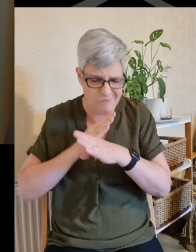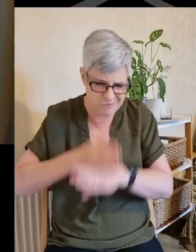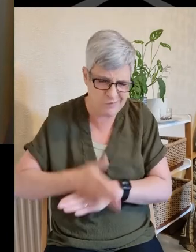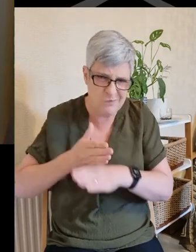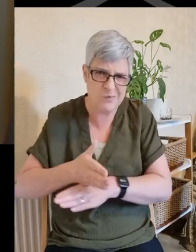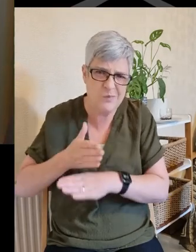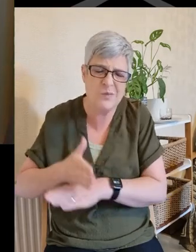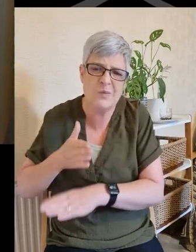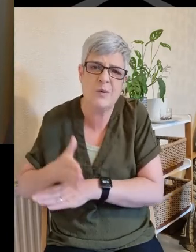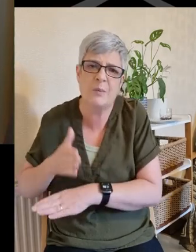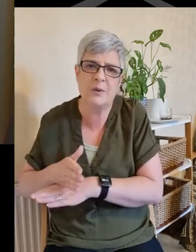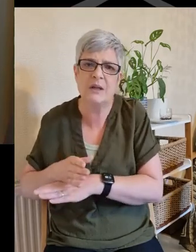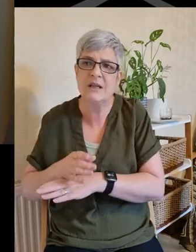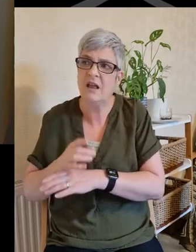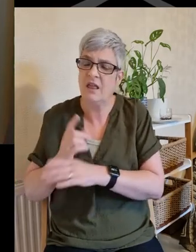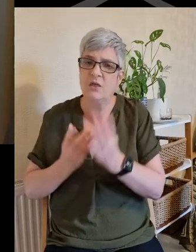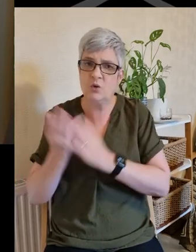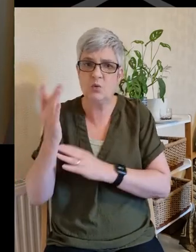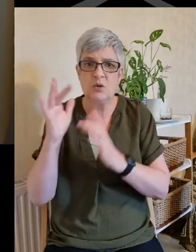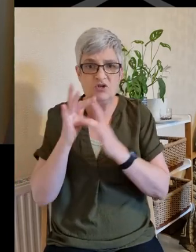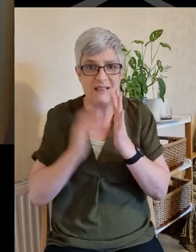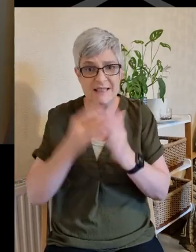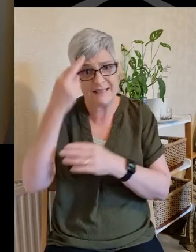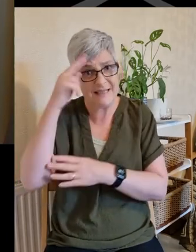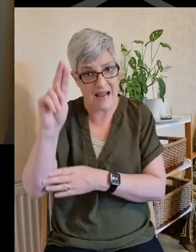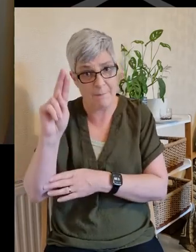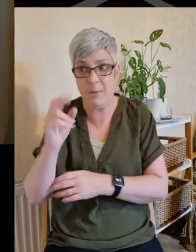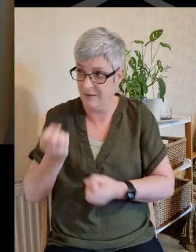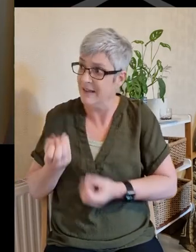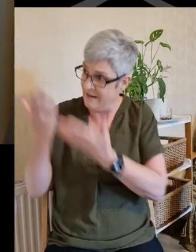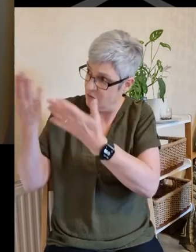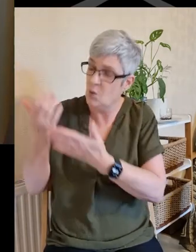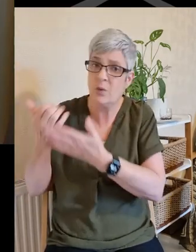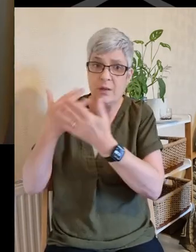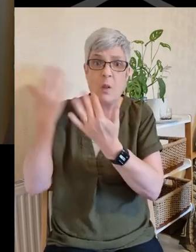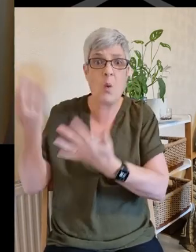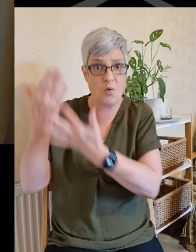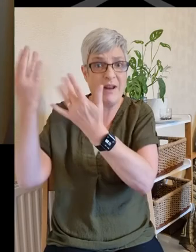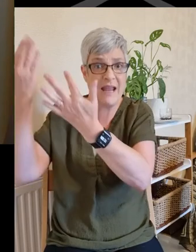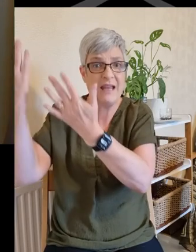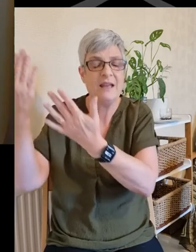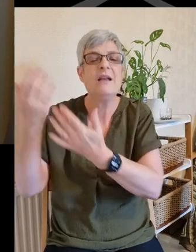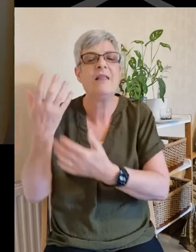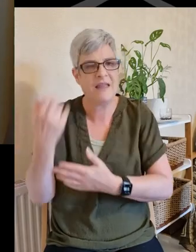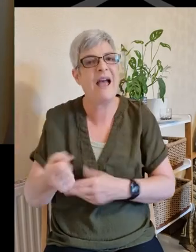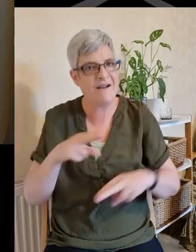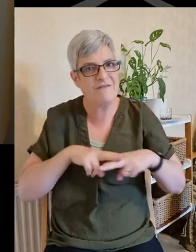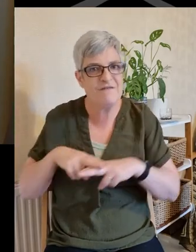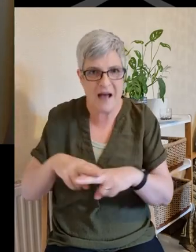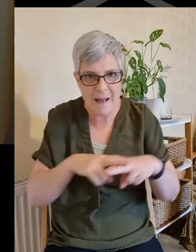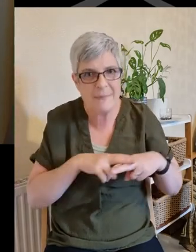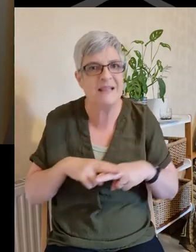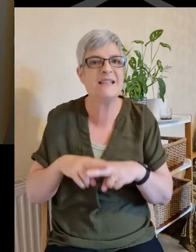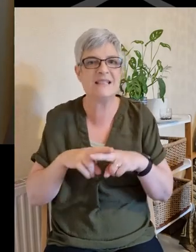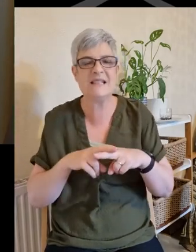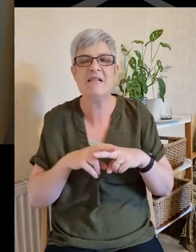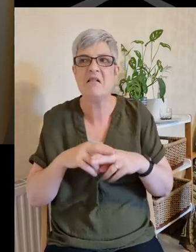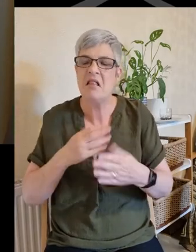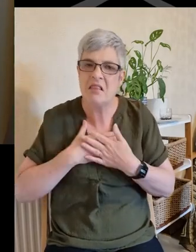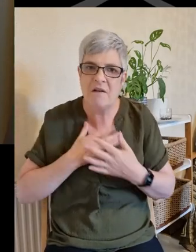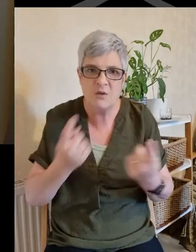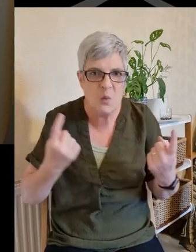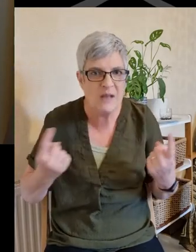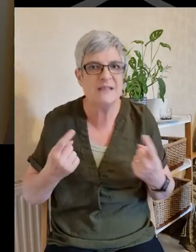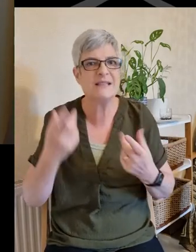name and to give you all the glory, that they too have families, loved ones, concerns and issues in their